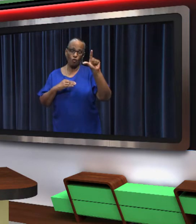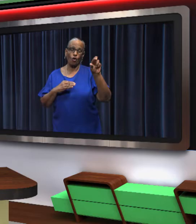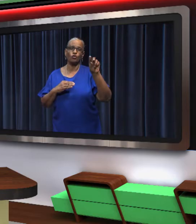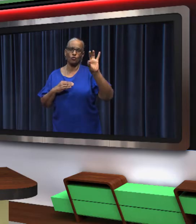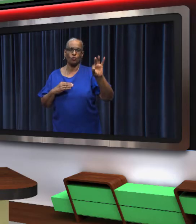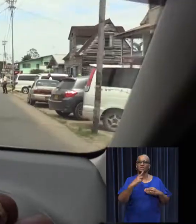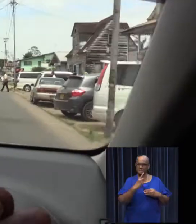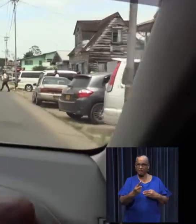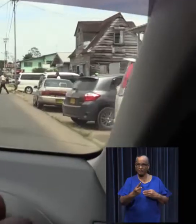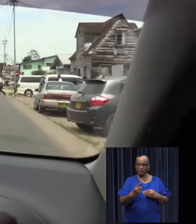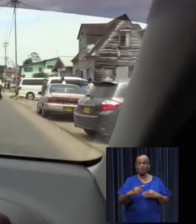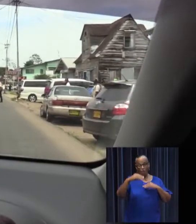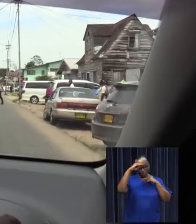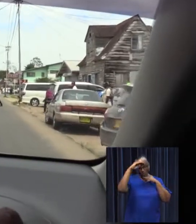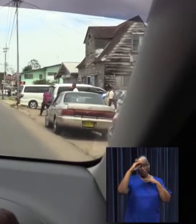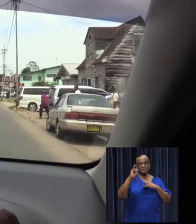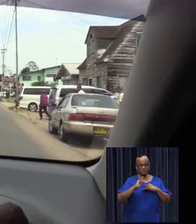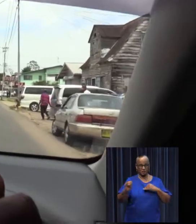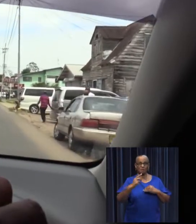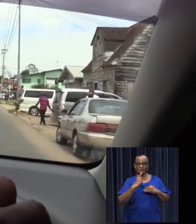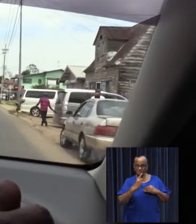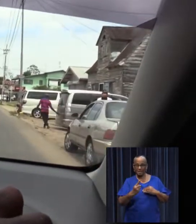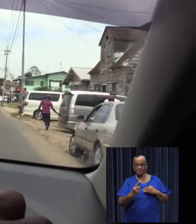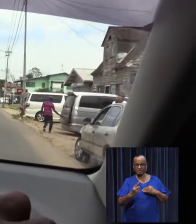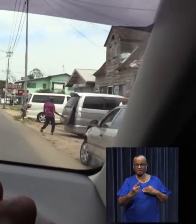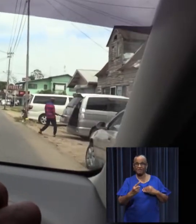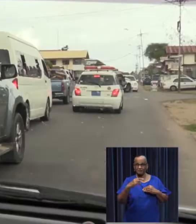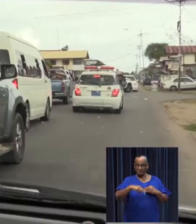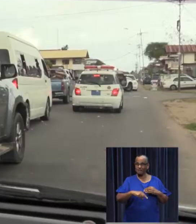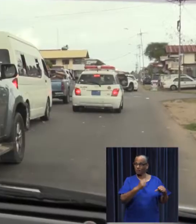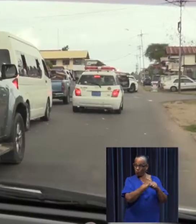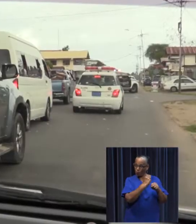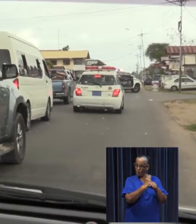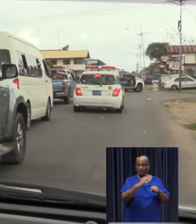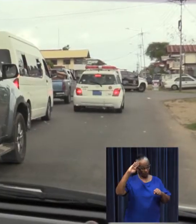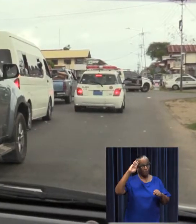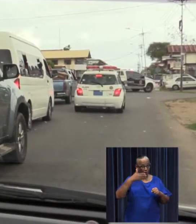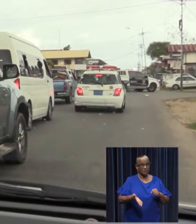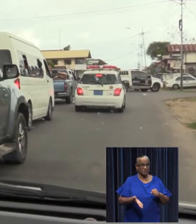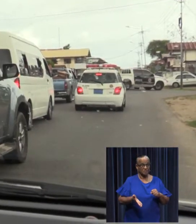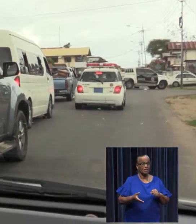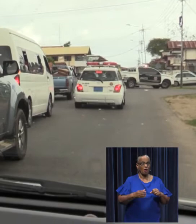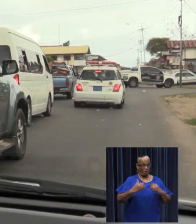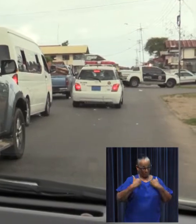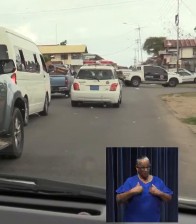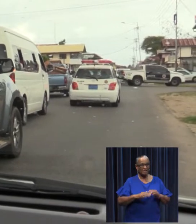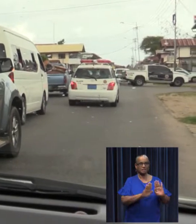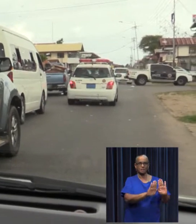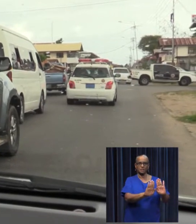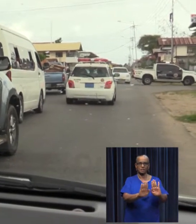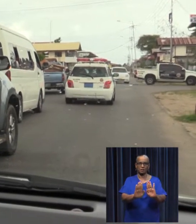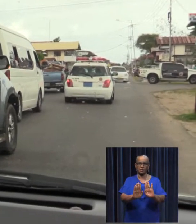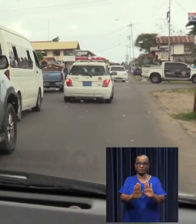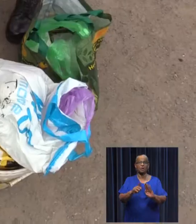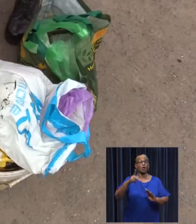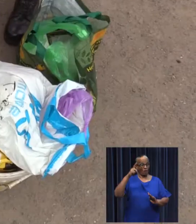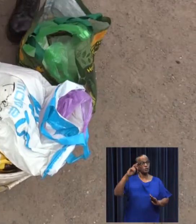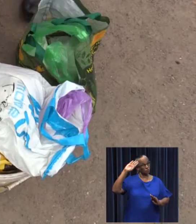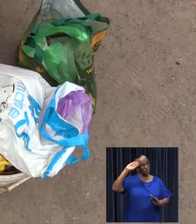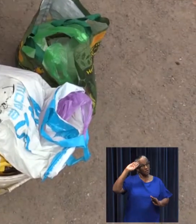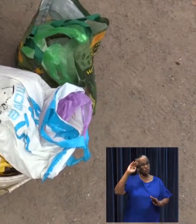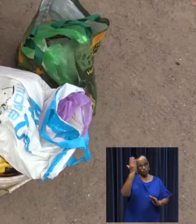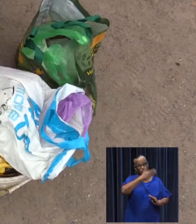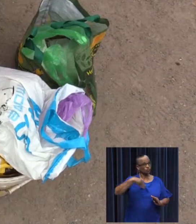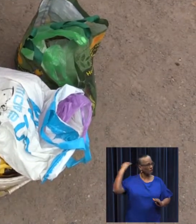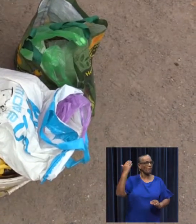Tolut. Tolut emphasizes that this is the job of the police to protect the civilians. Last Friday, for